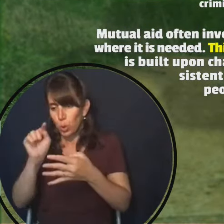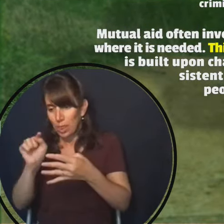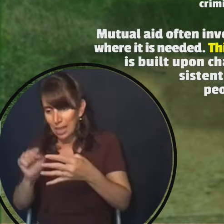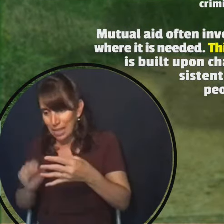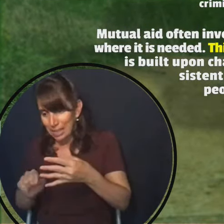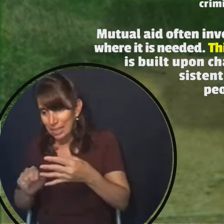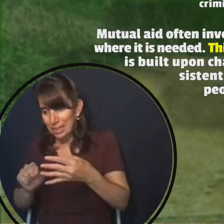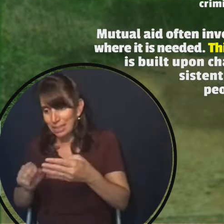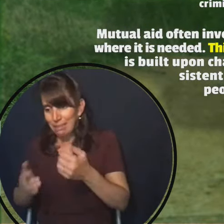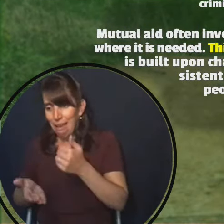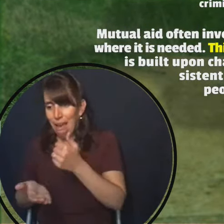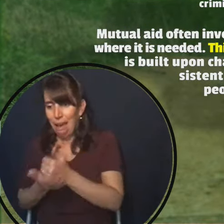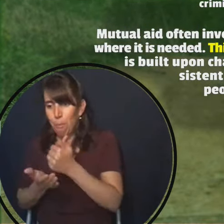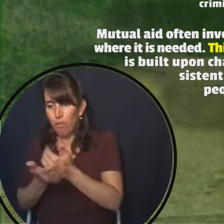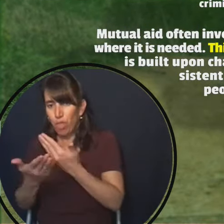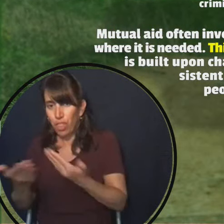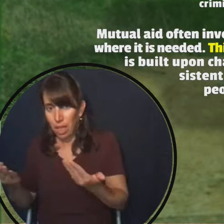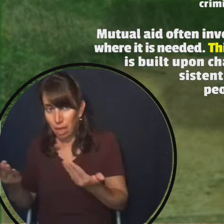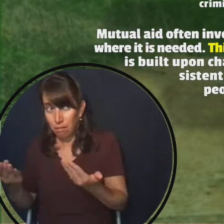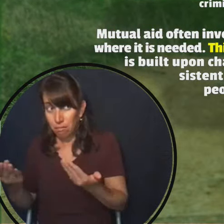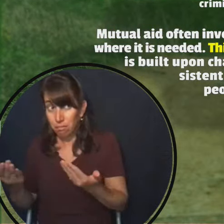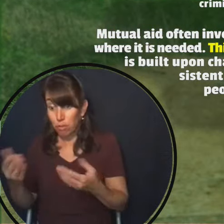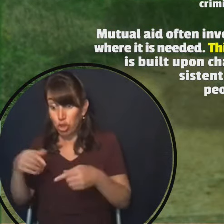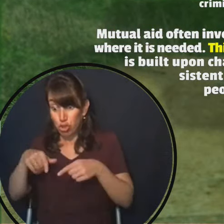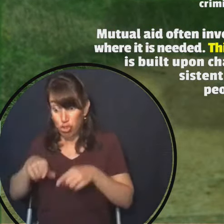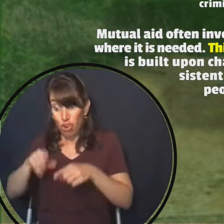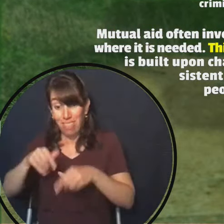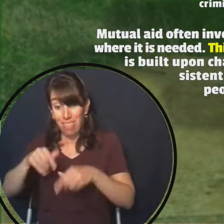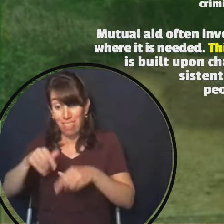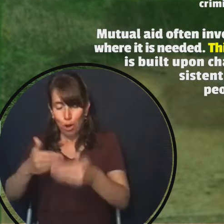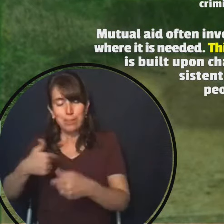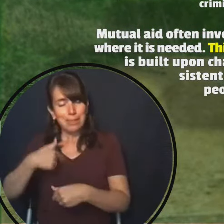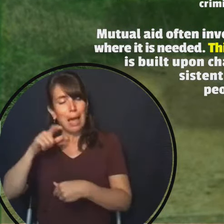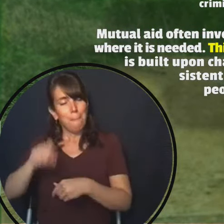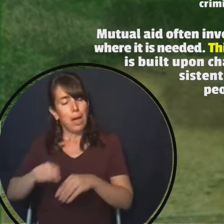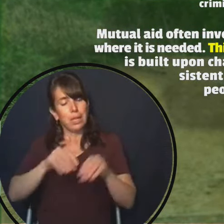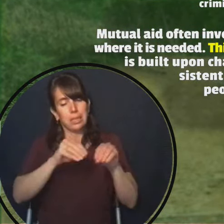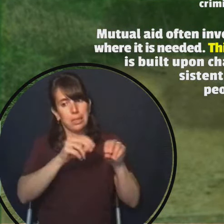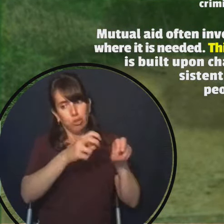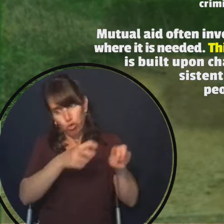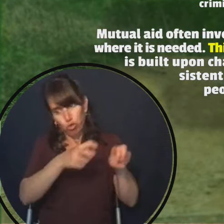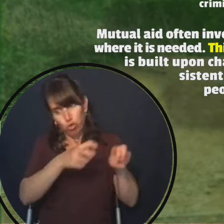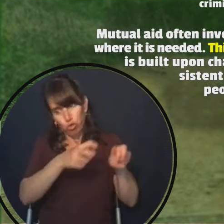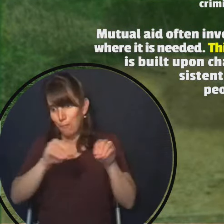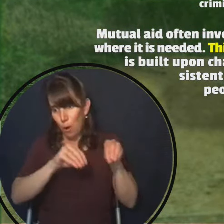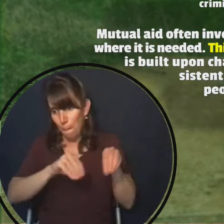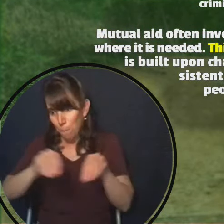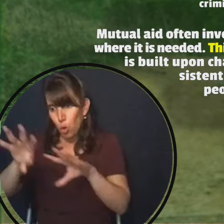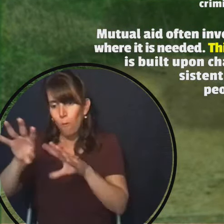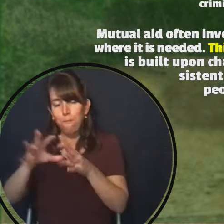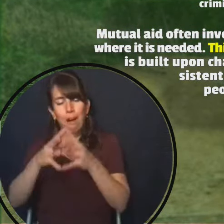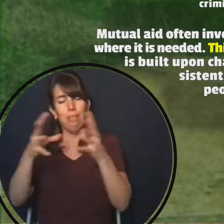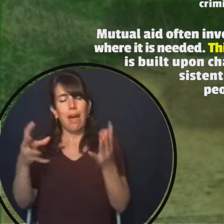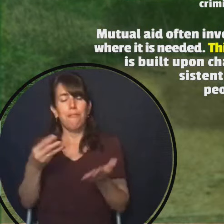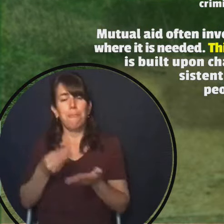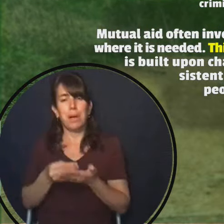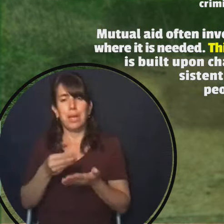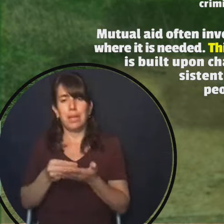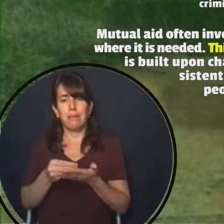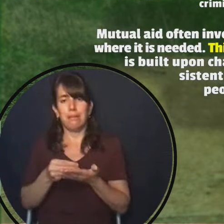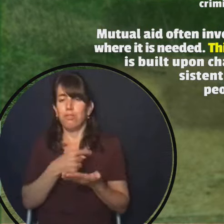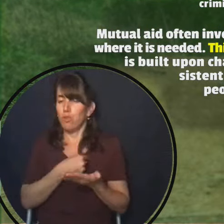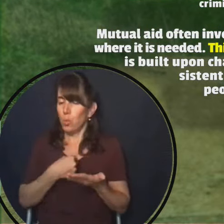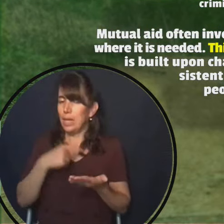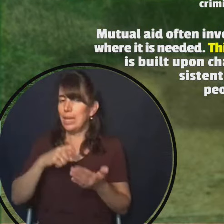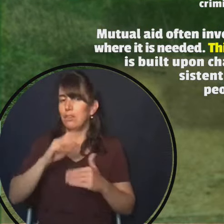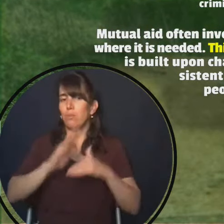that involves moving a lot of money. So just really making sure that we feel comfortable about that. A lot of us, right, like when it